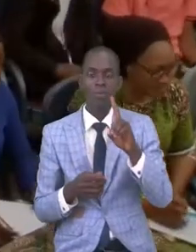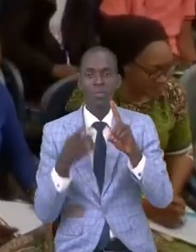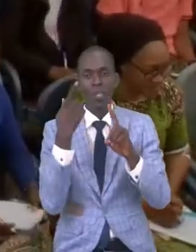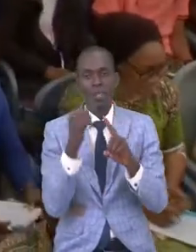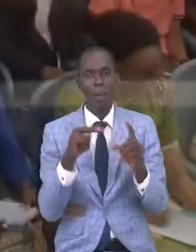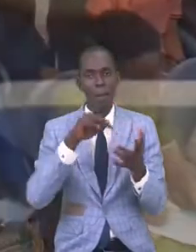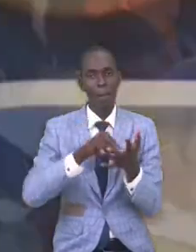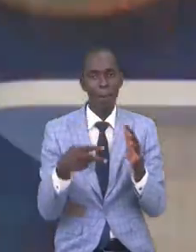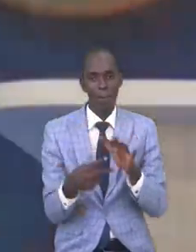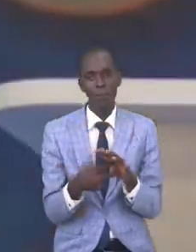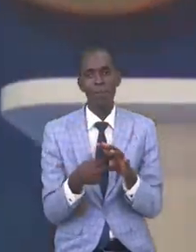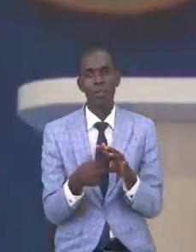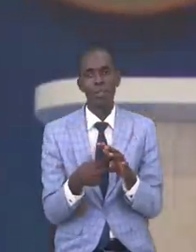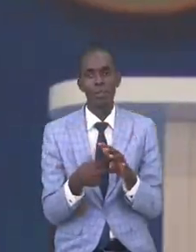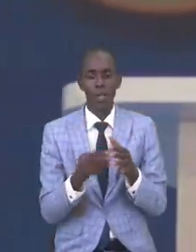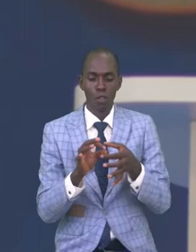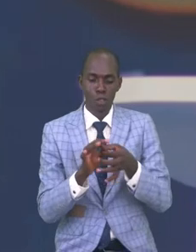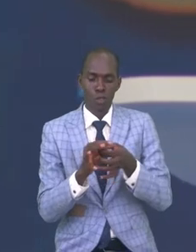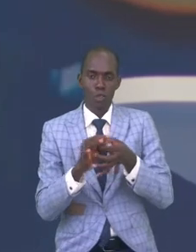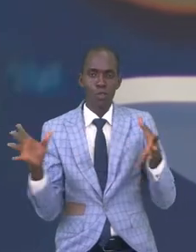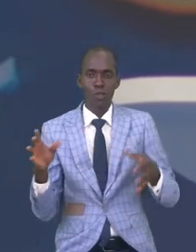purpose, loose him